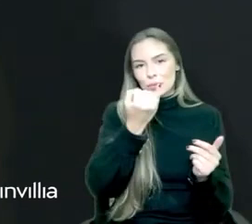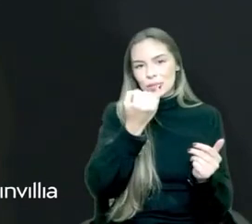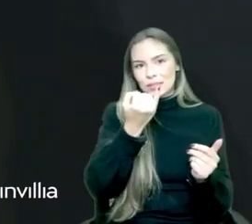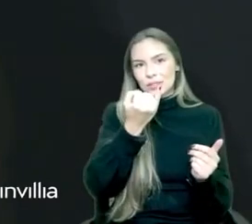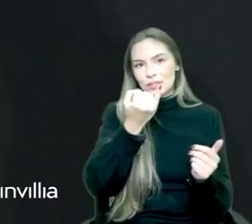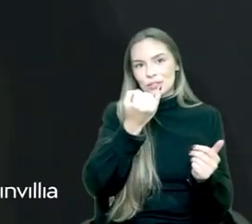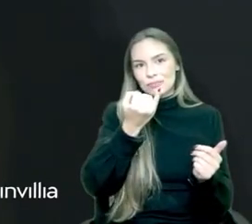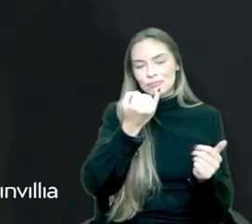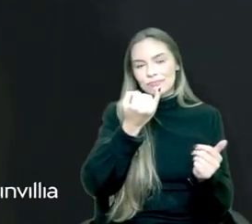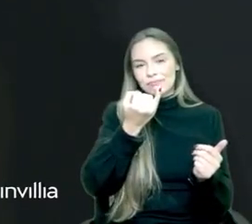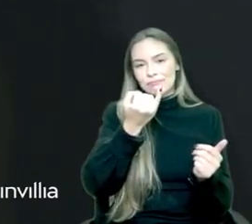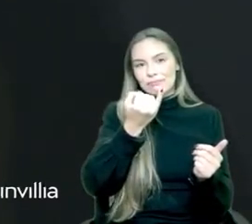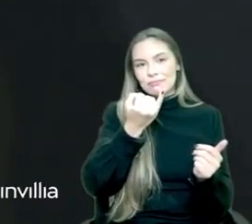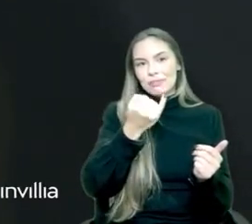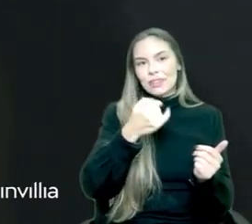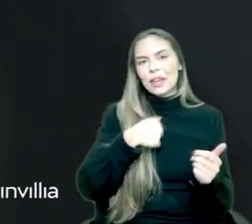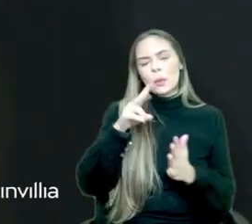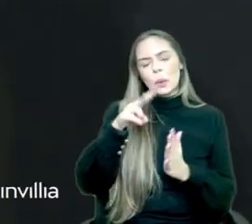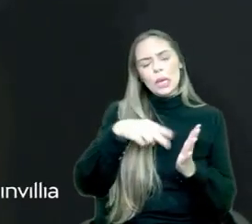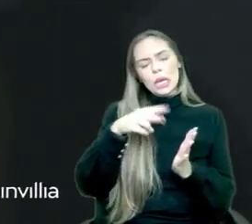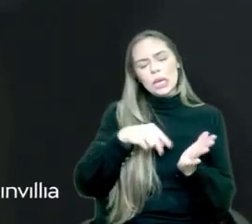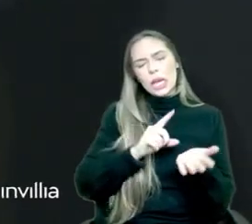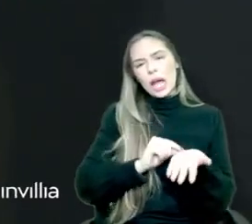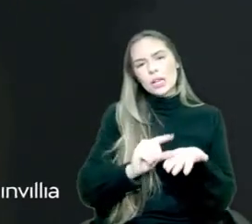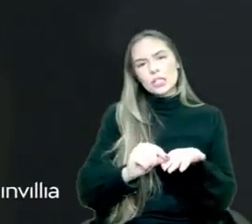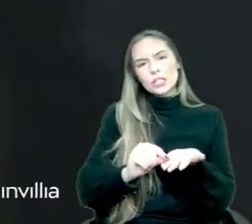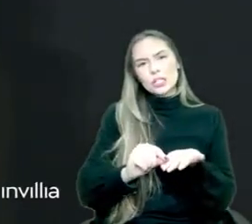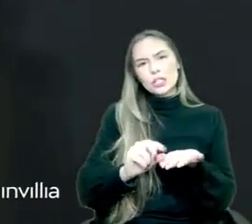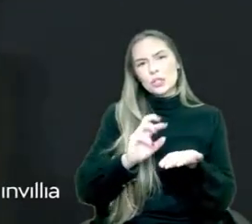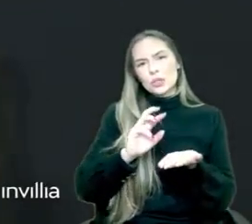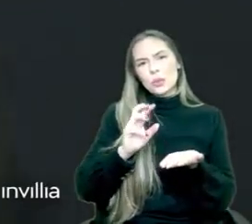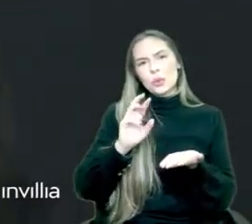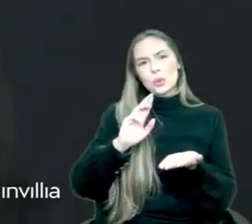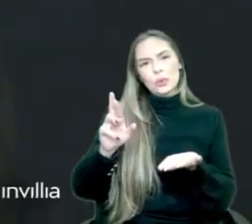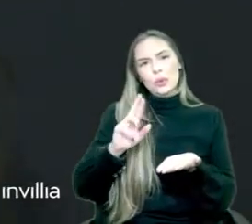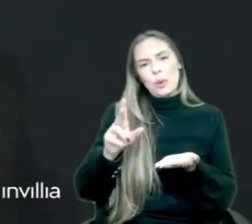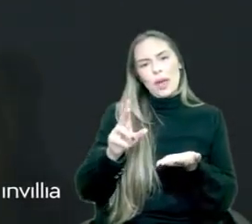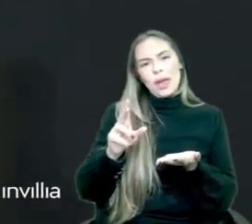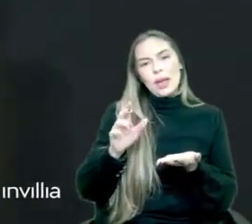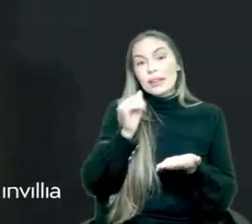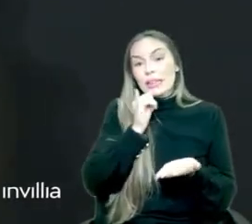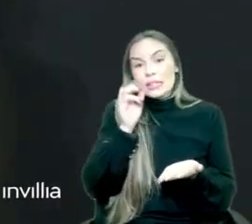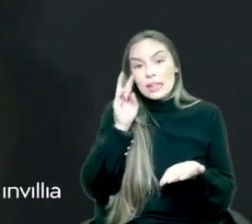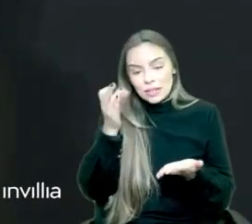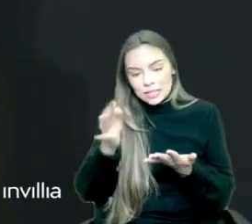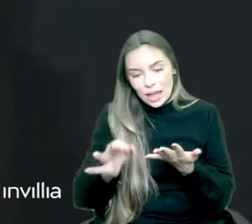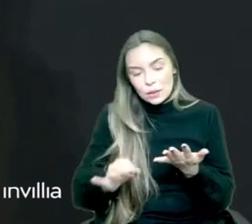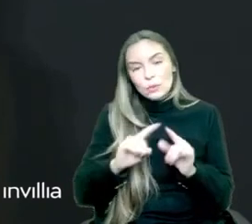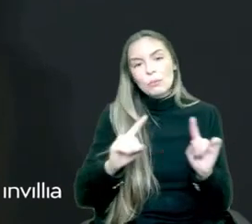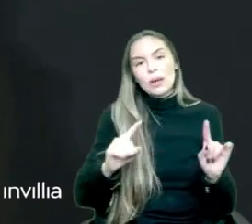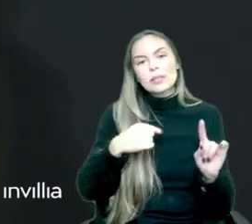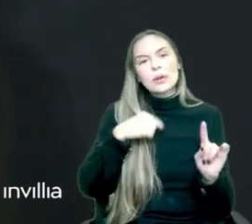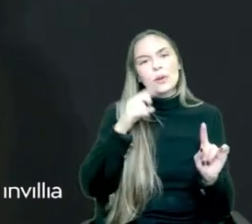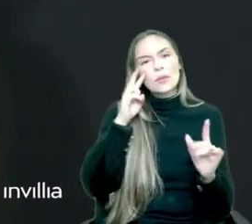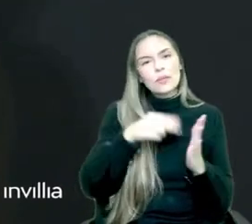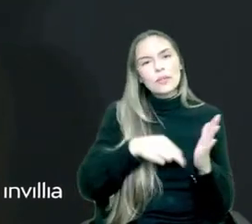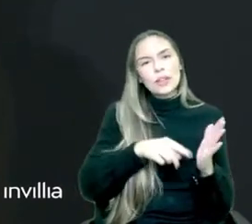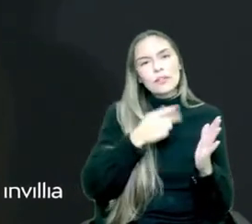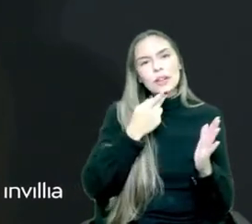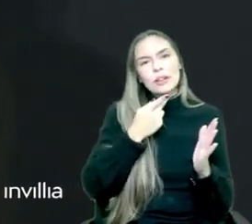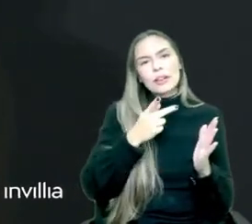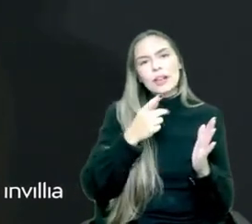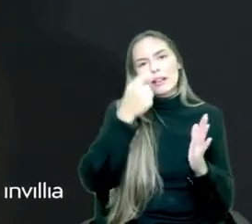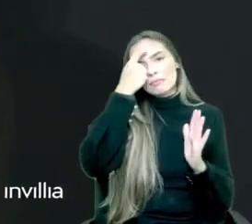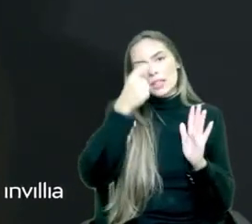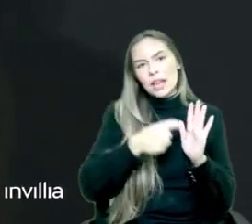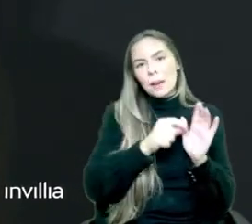I've read some article, I've not verified this, but they say that to train some of these state-of-the-art AI models and serve them, you need like a